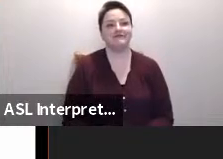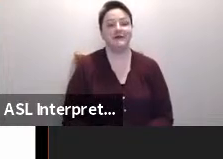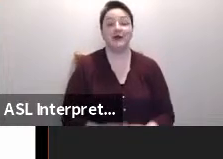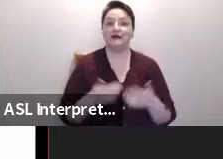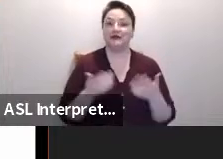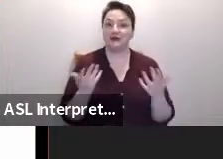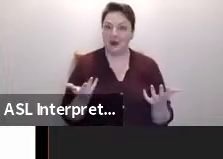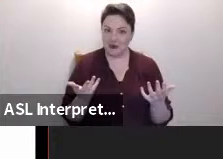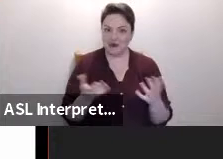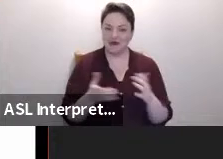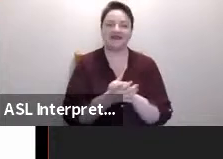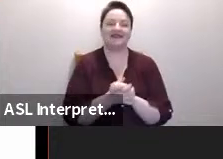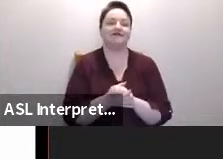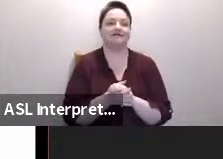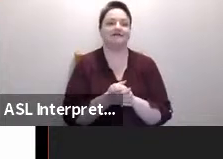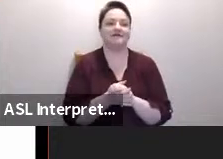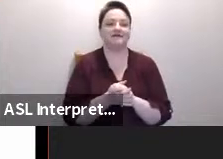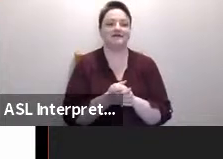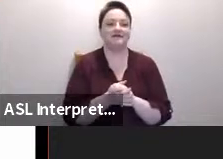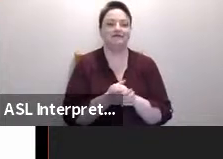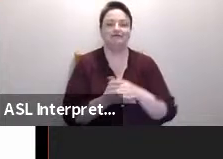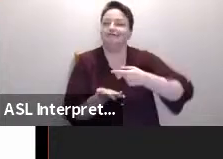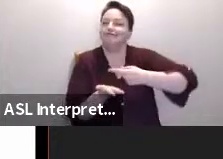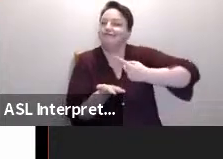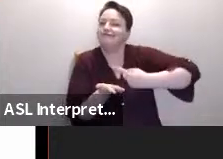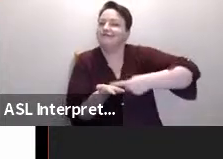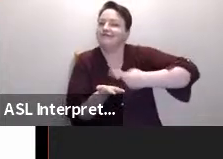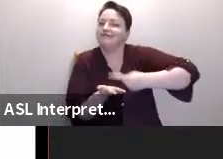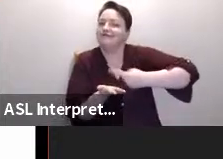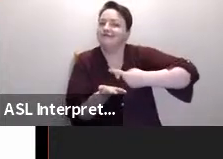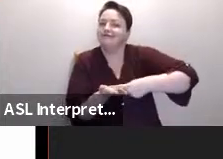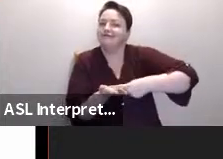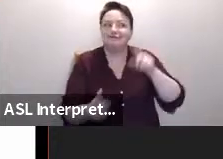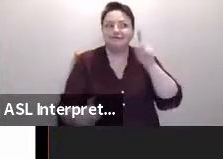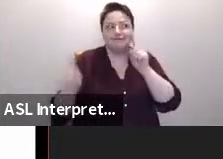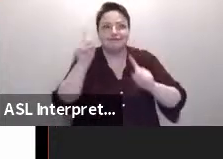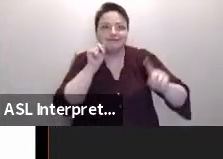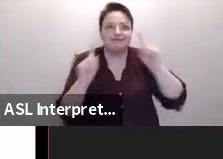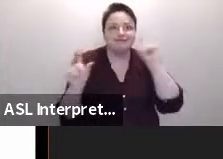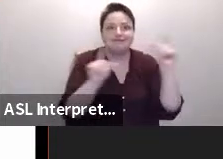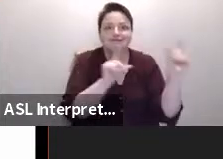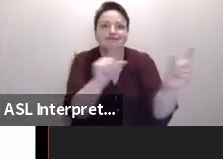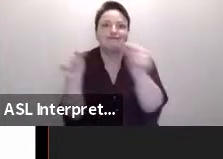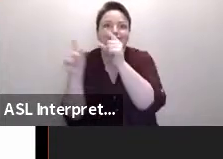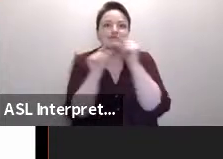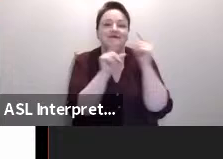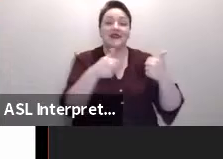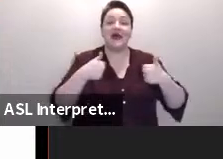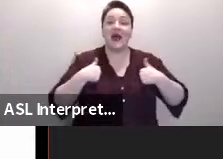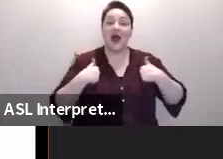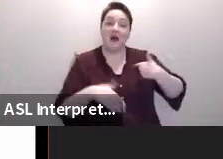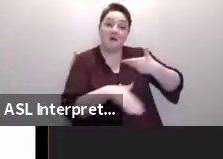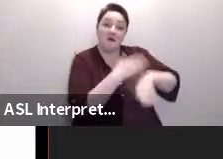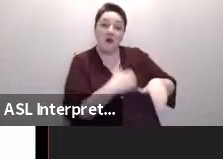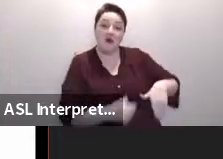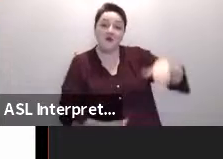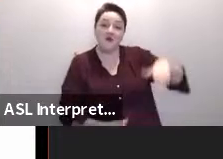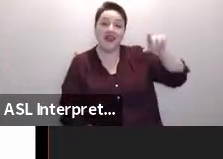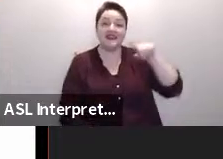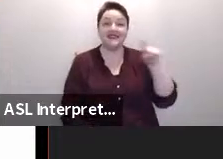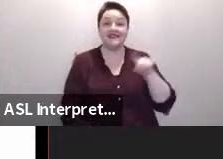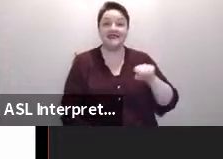So I want to talk a little about the things that we're hearing. I was born and raised in Zimbabwe. I came here after high